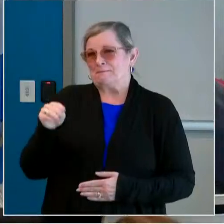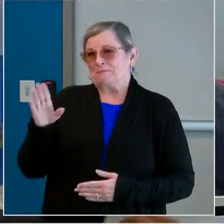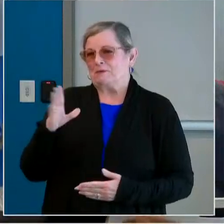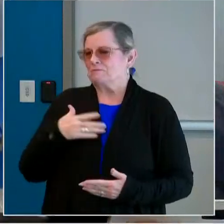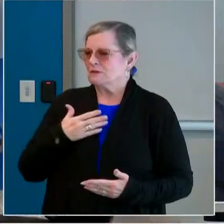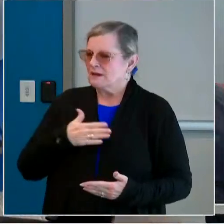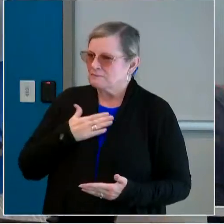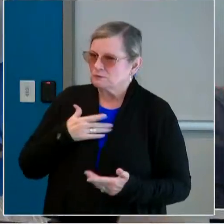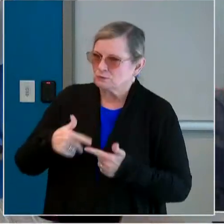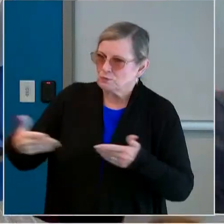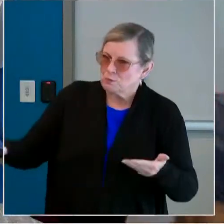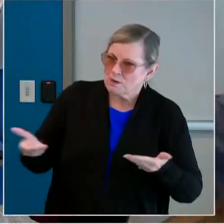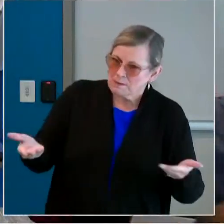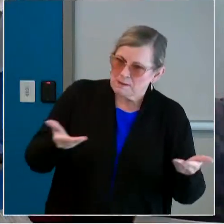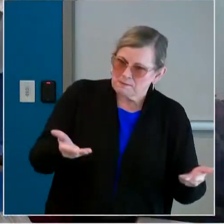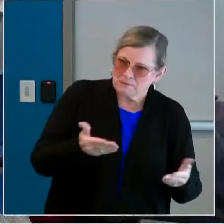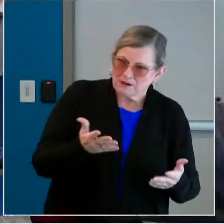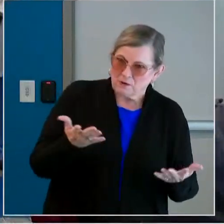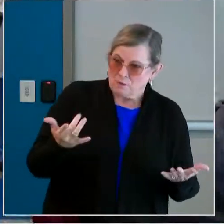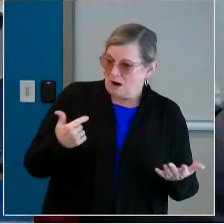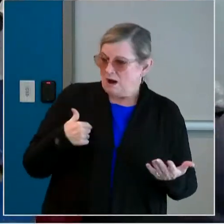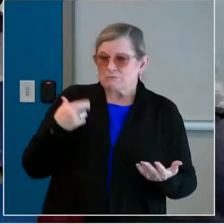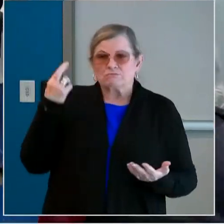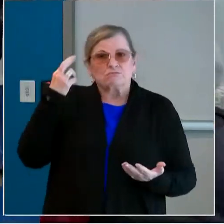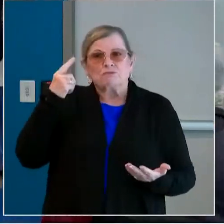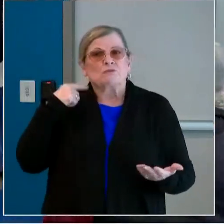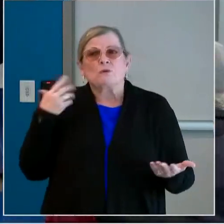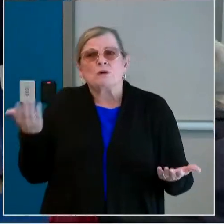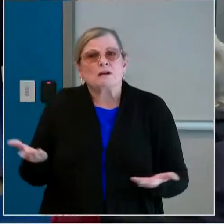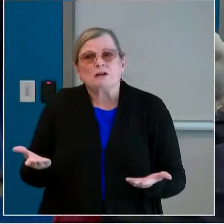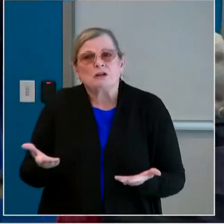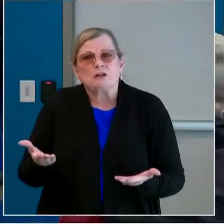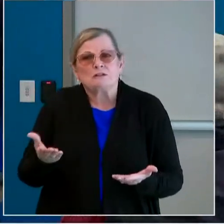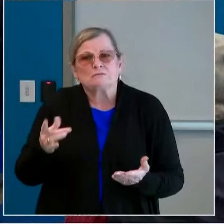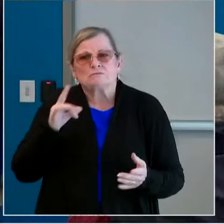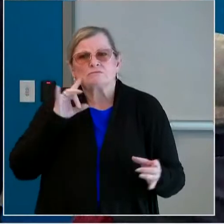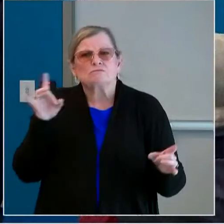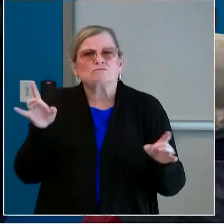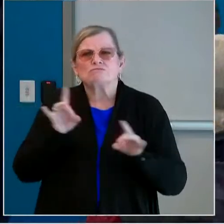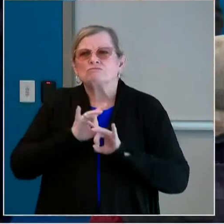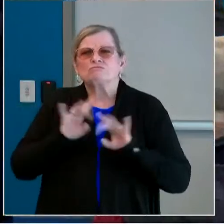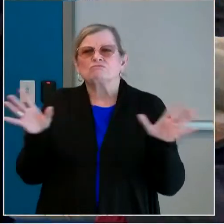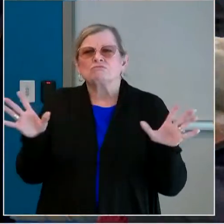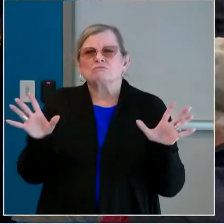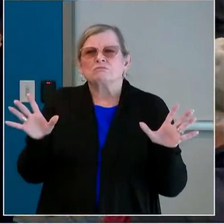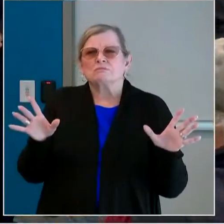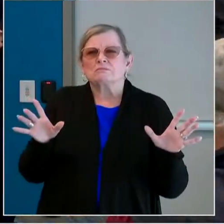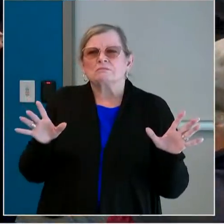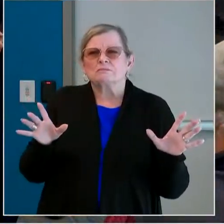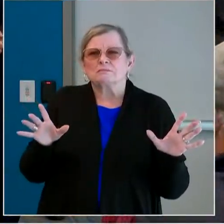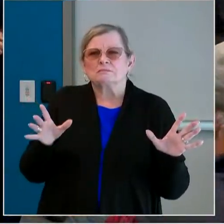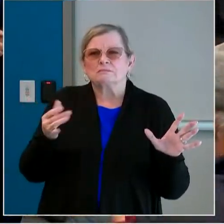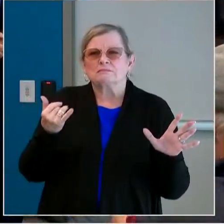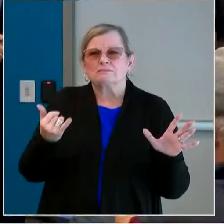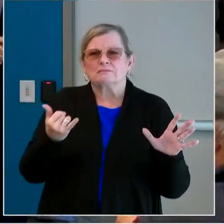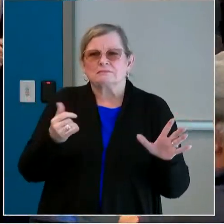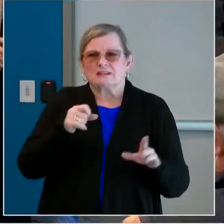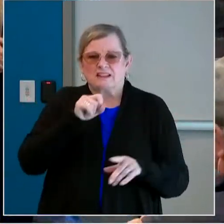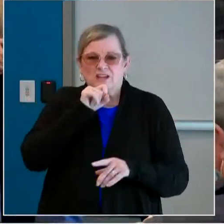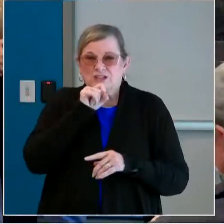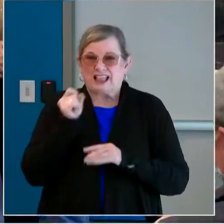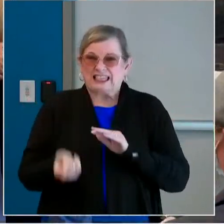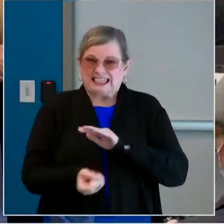are less than ideal with the leak last night of a draft of a Supreme Court decision that could